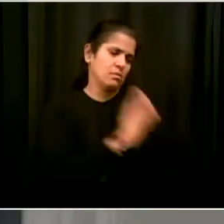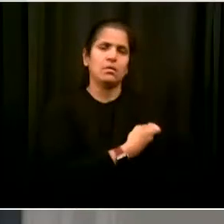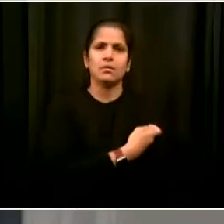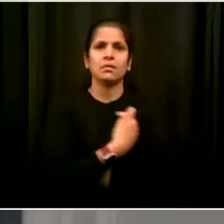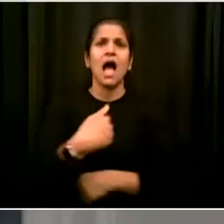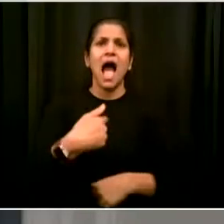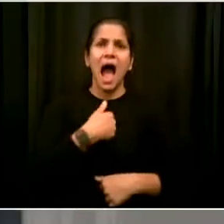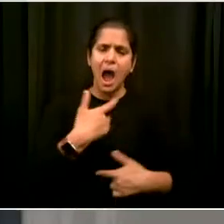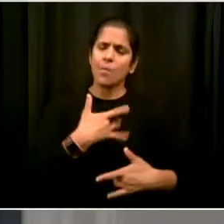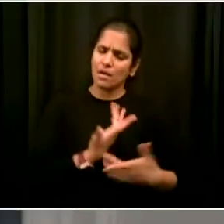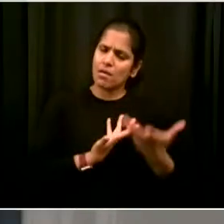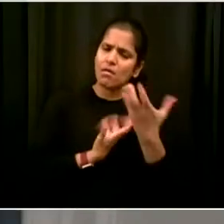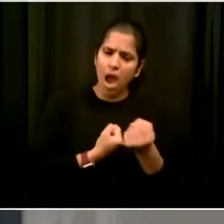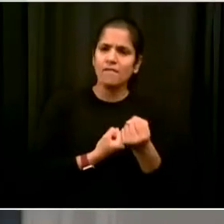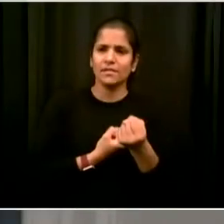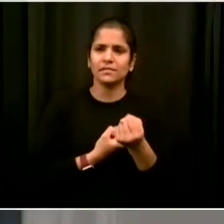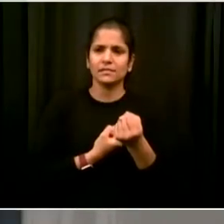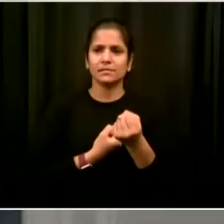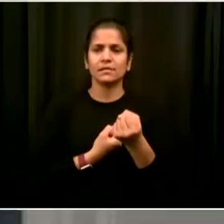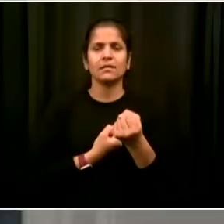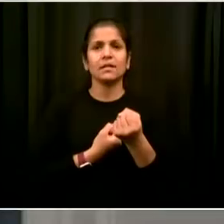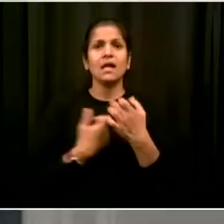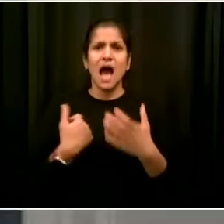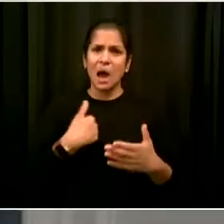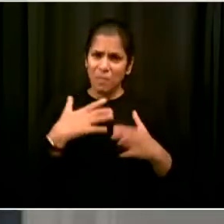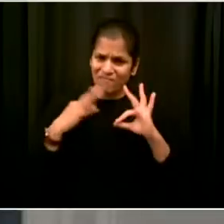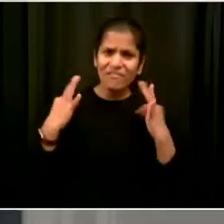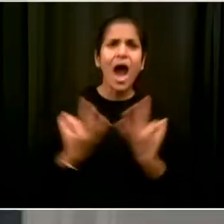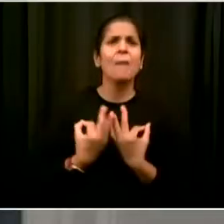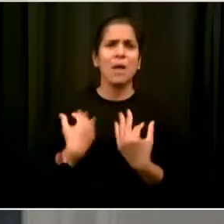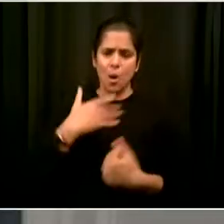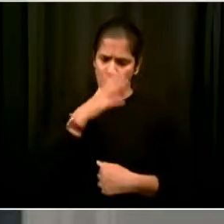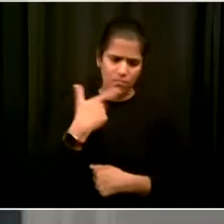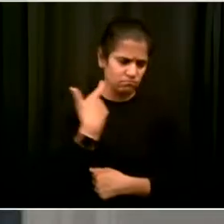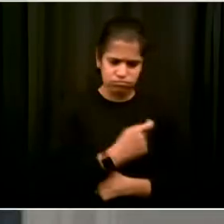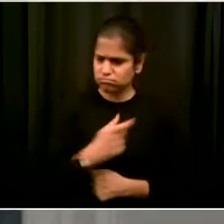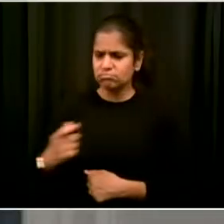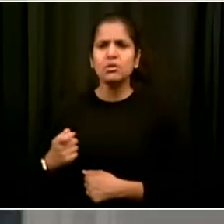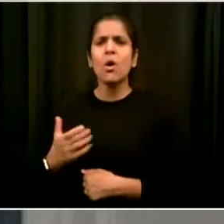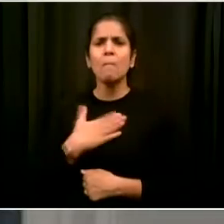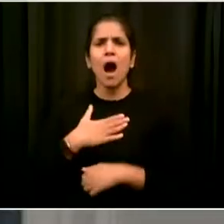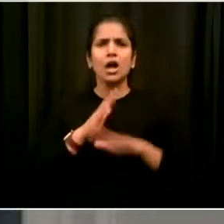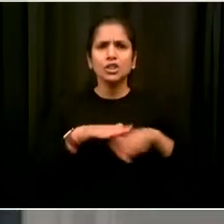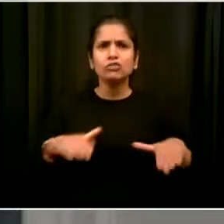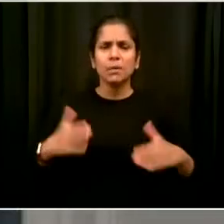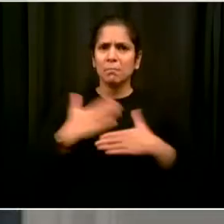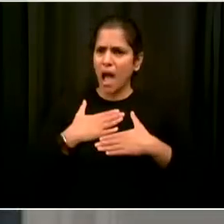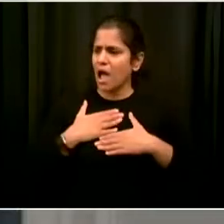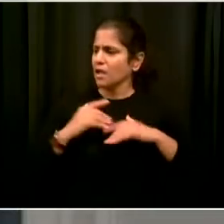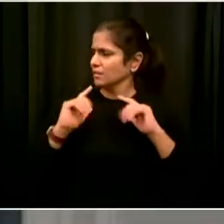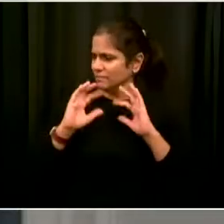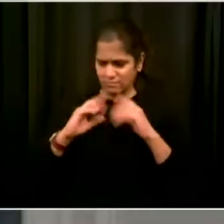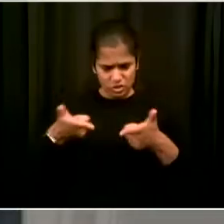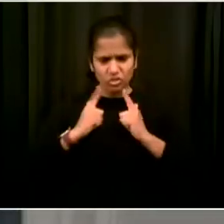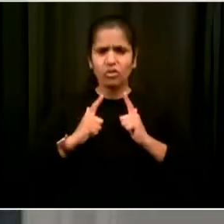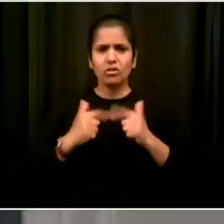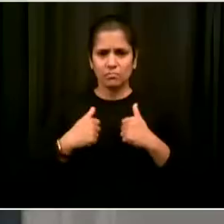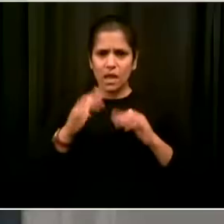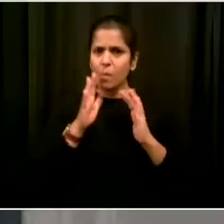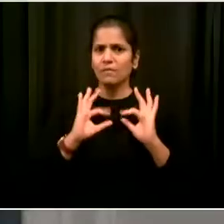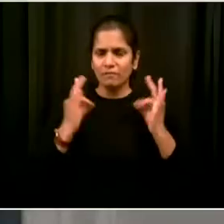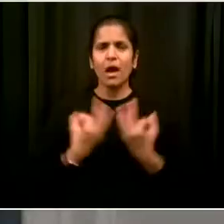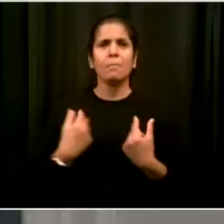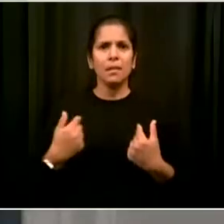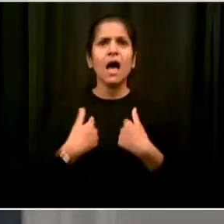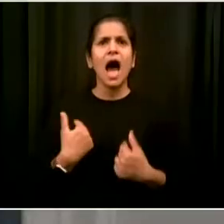to take the vaccine when our place in line comes. So I think that's going to really help address misinformation,